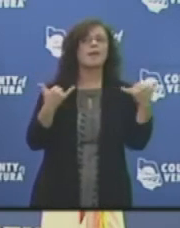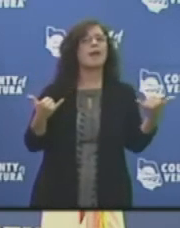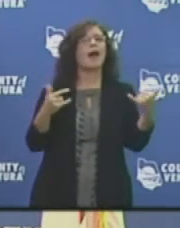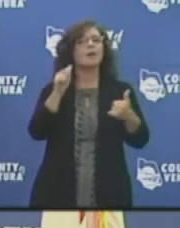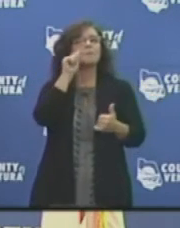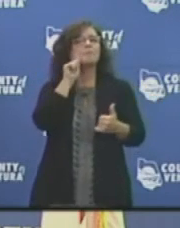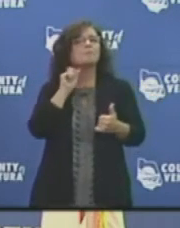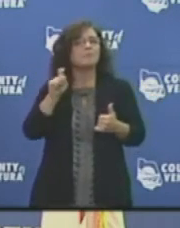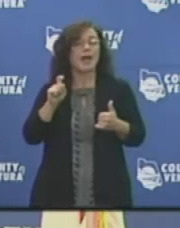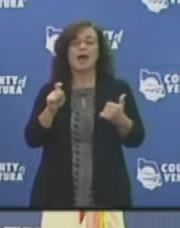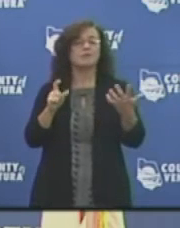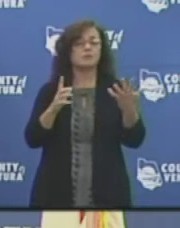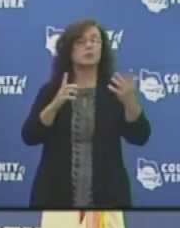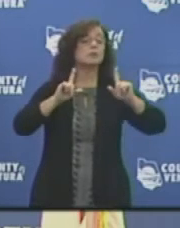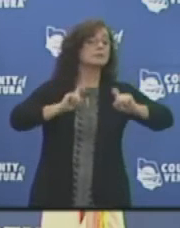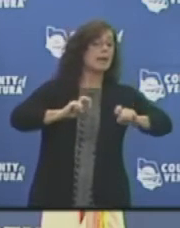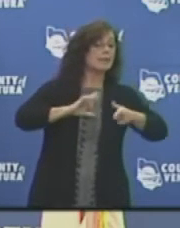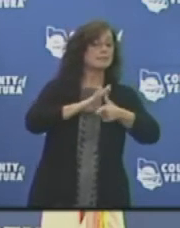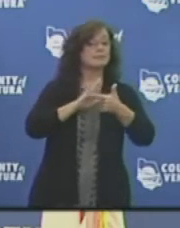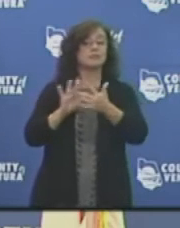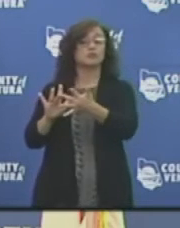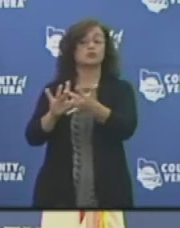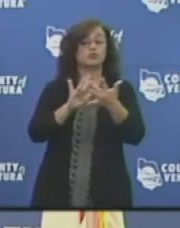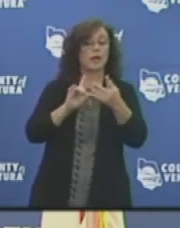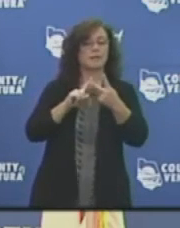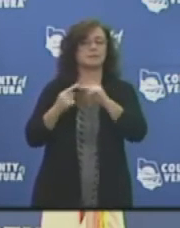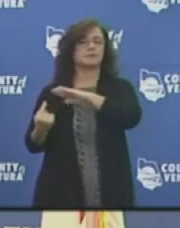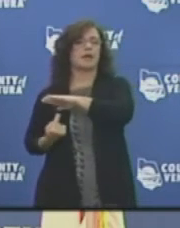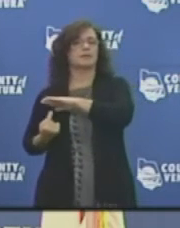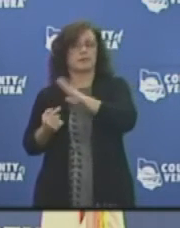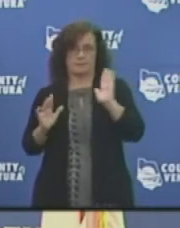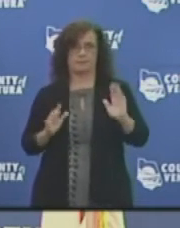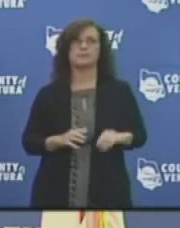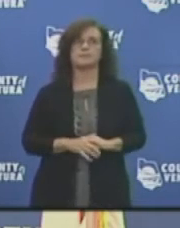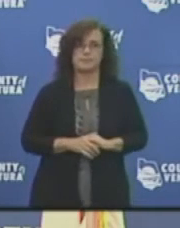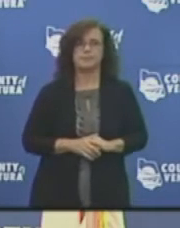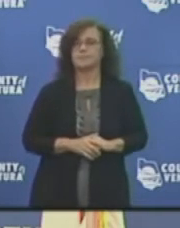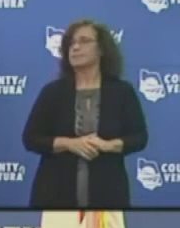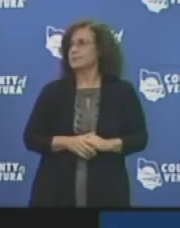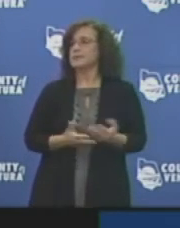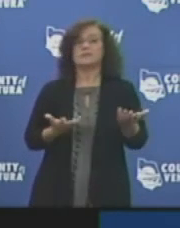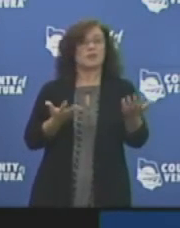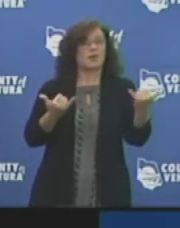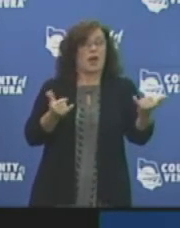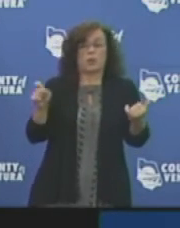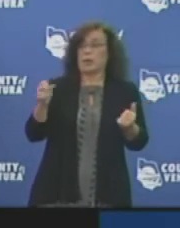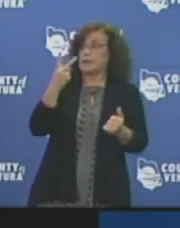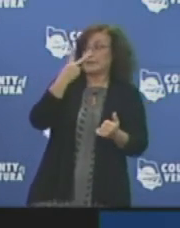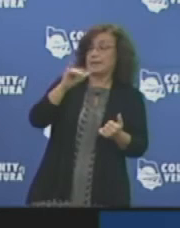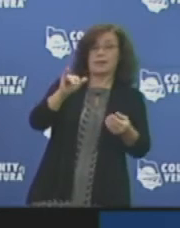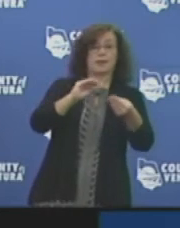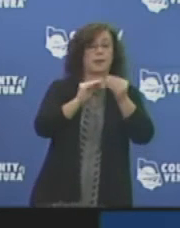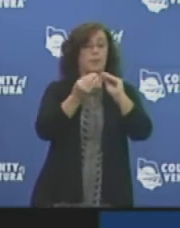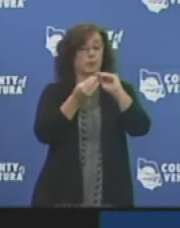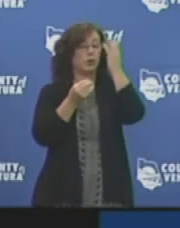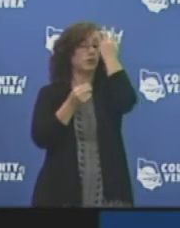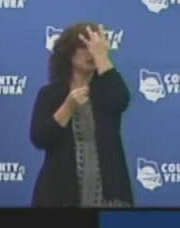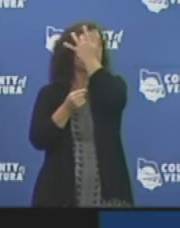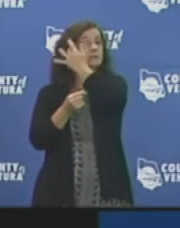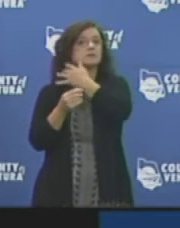testing, tracing, and isolating. So how have you been doing? Well, here you go. You can look at this chart right here. Just to give you a ballpark